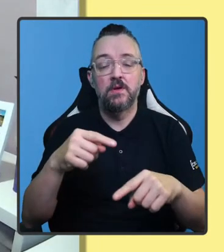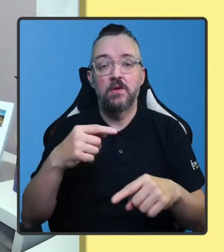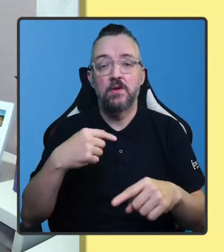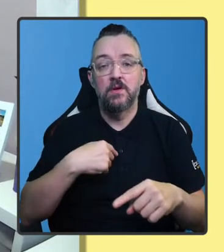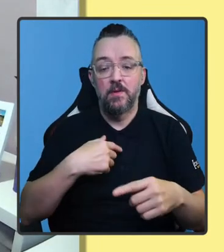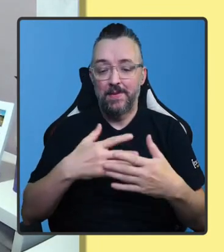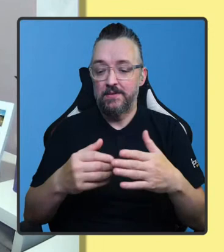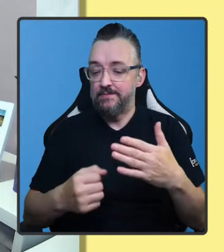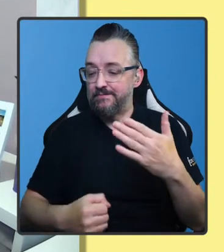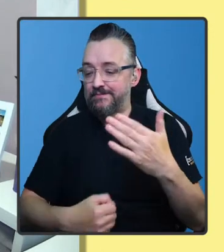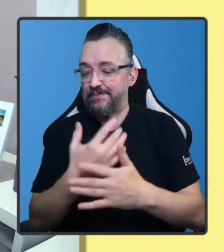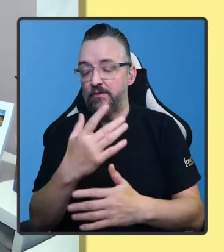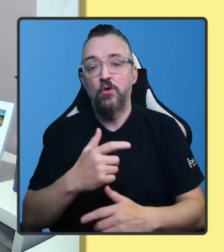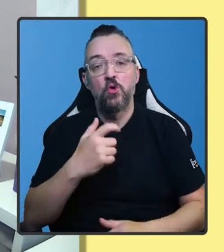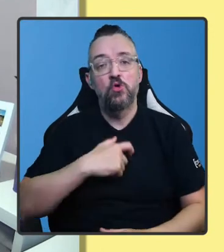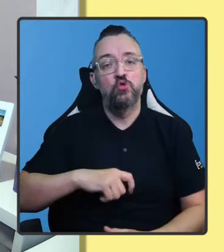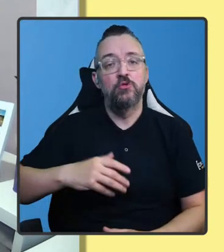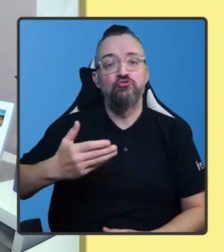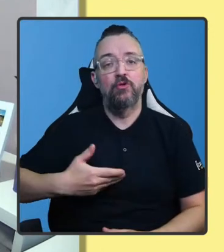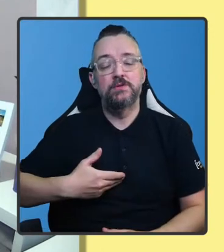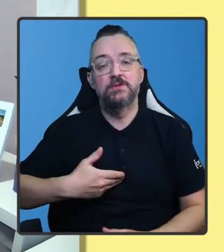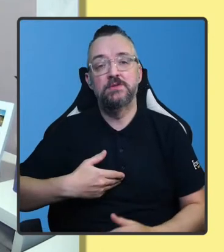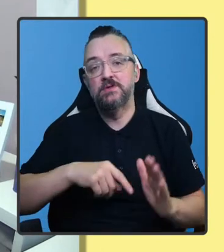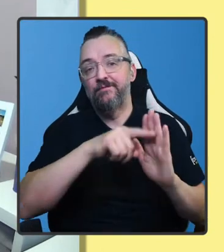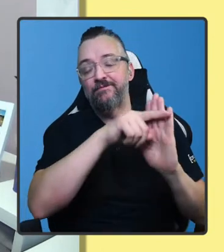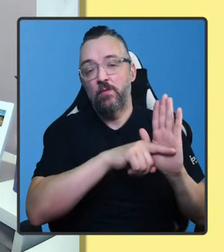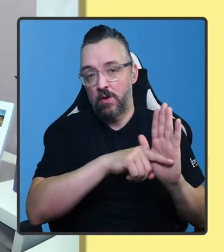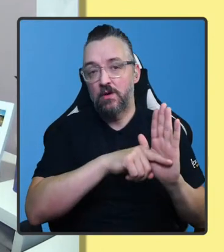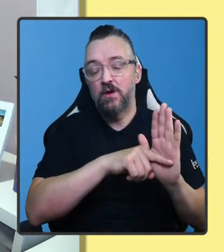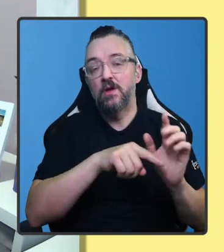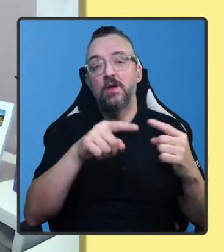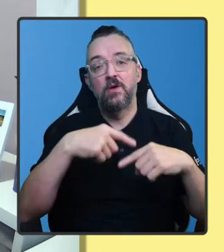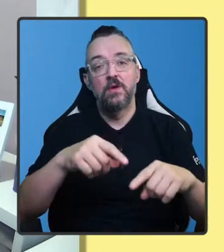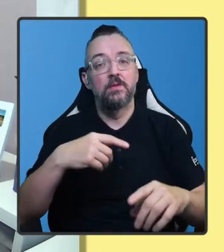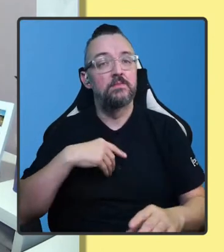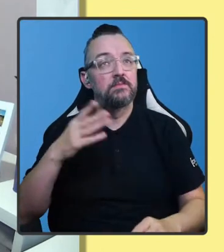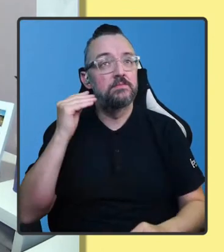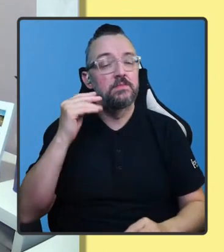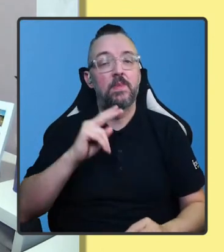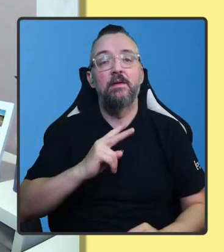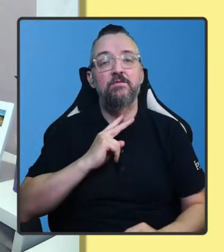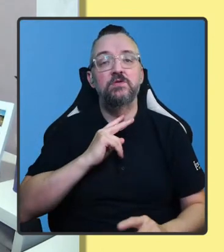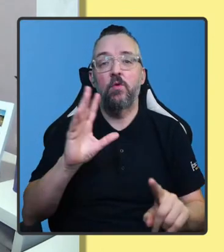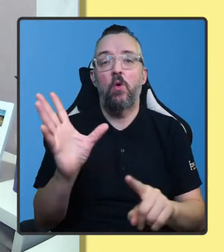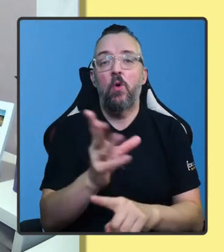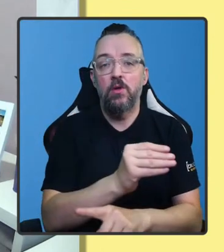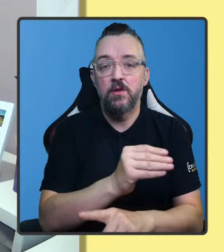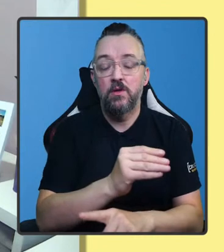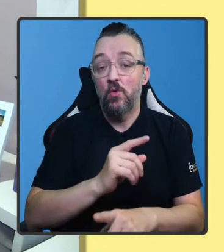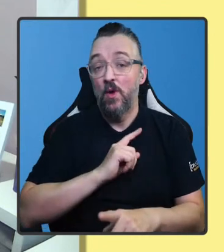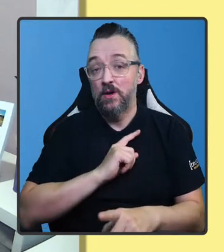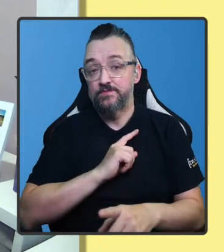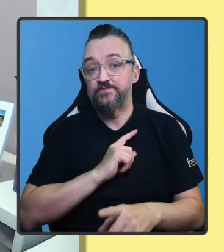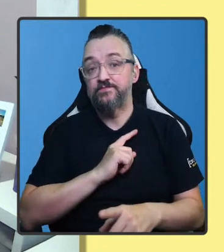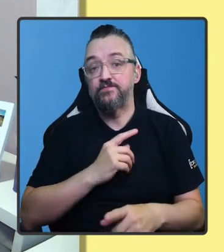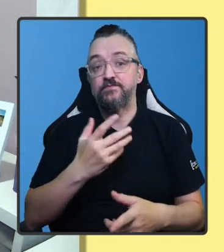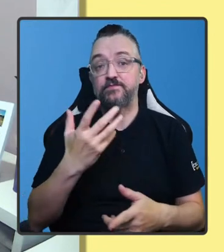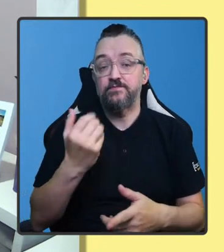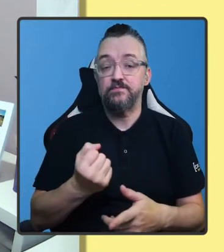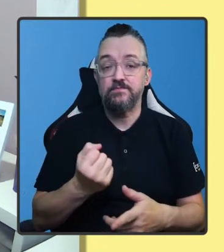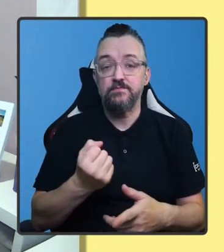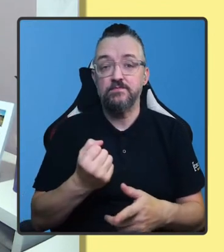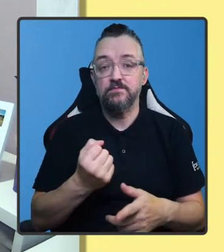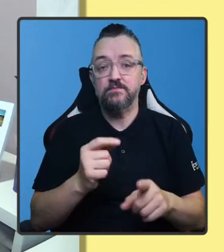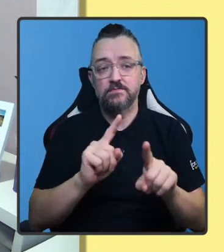human rights framework, we hear the voices of all, particularly because there are so many